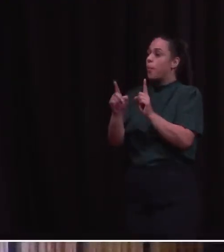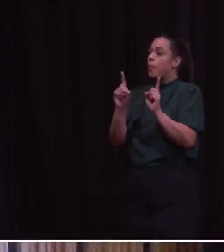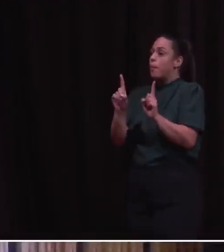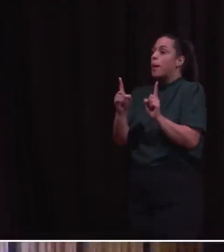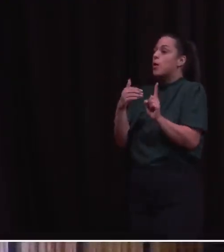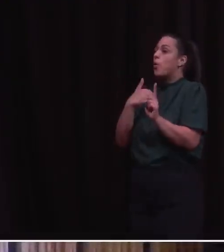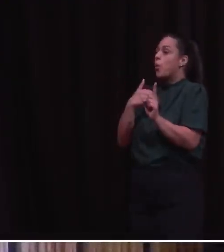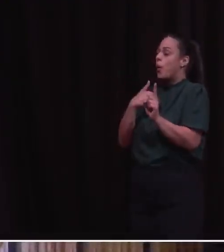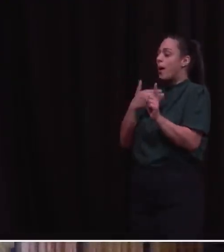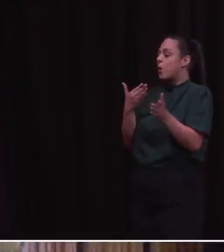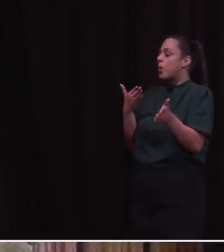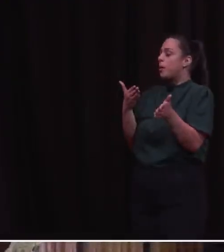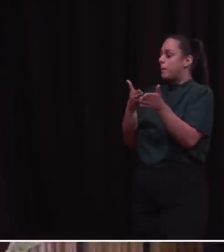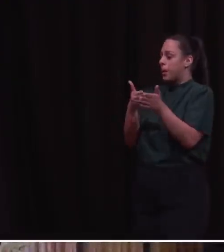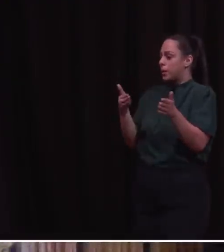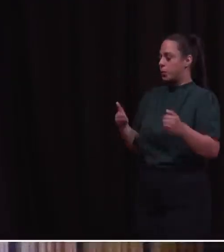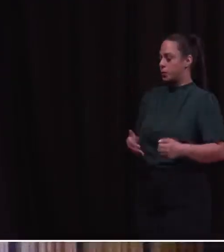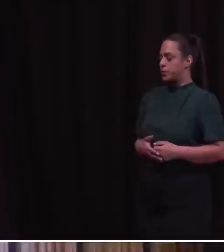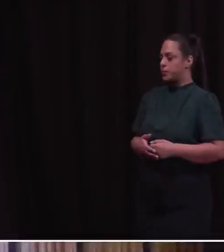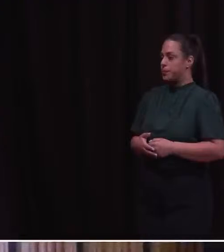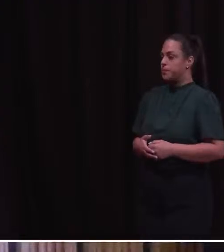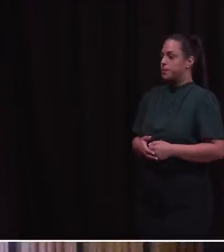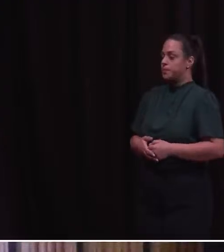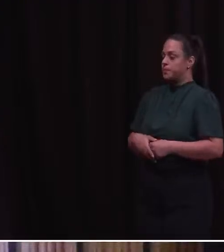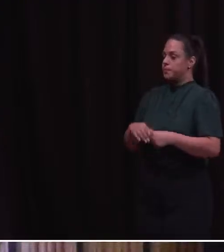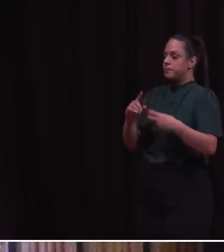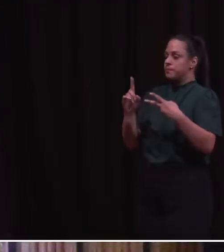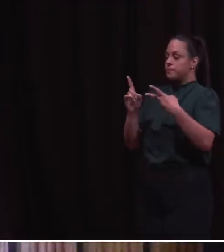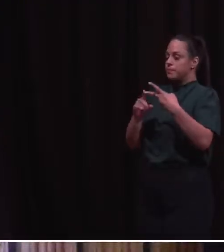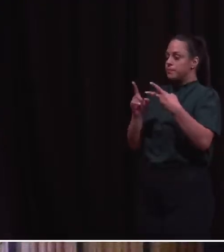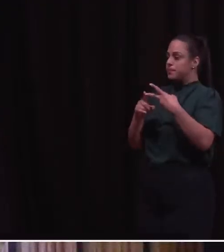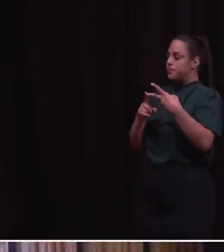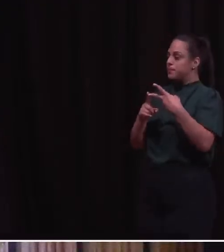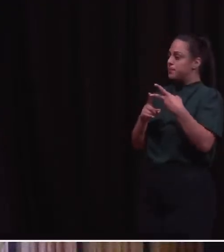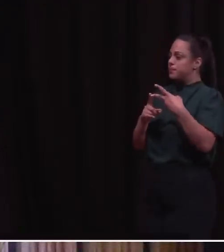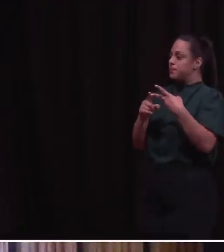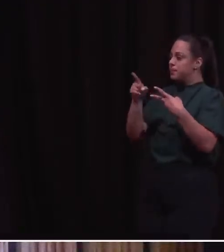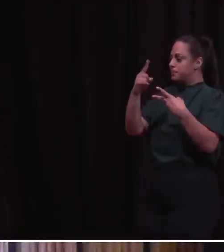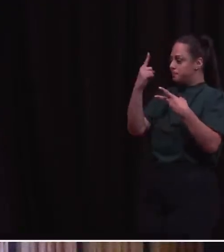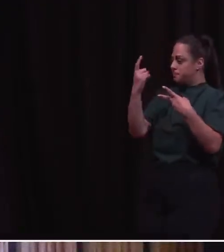So that's the question. Then your other question is the whole issue of